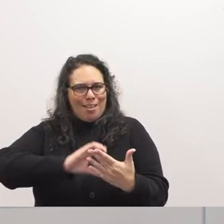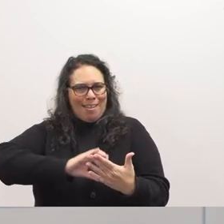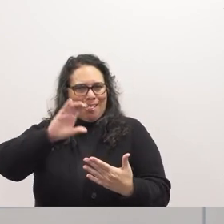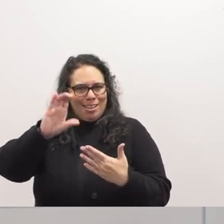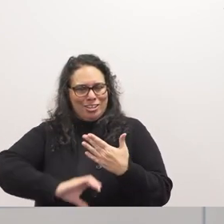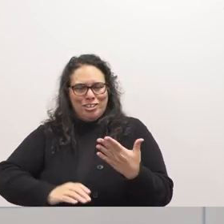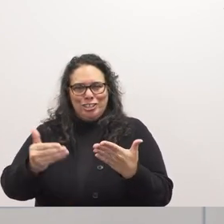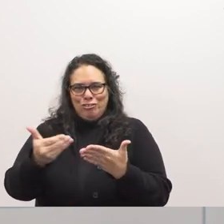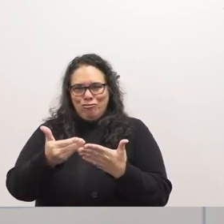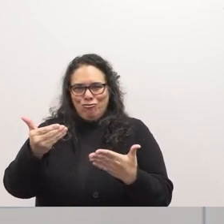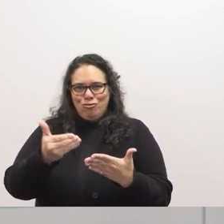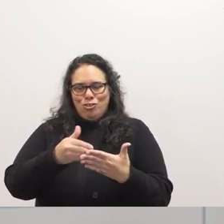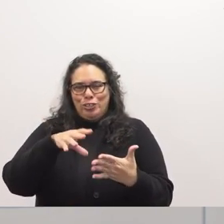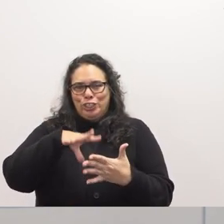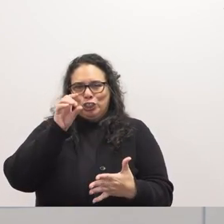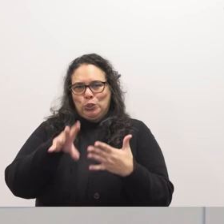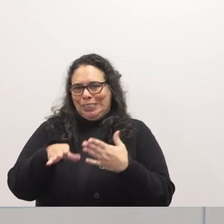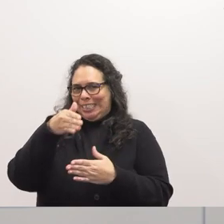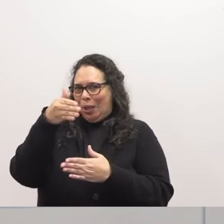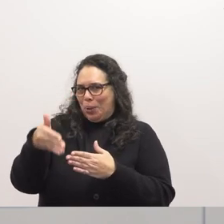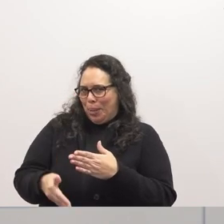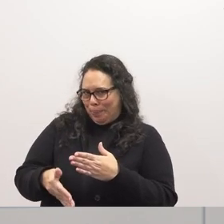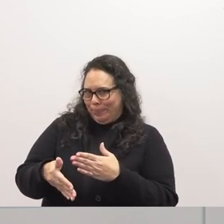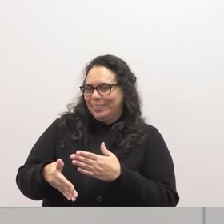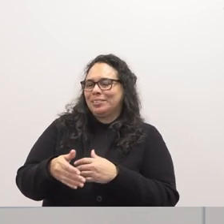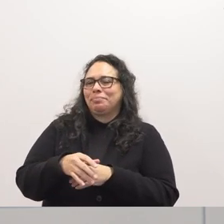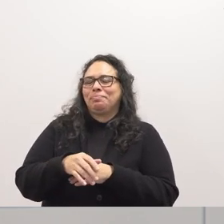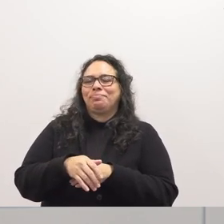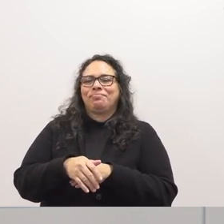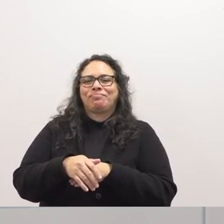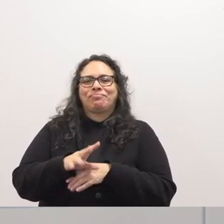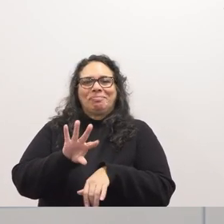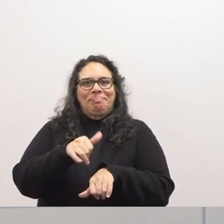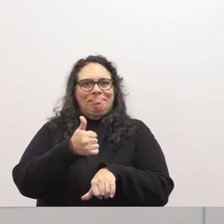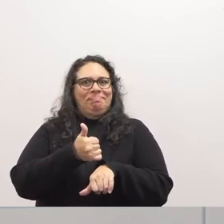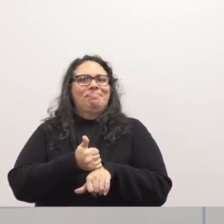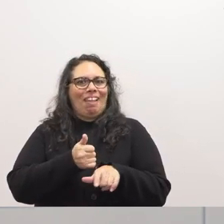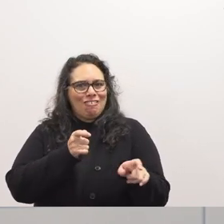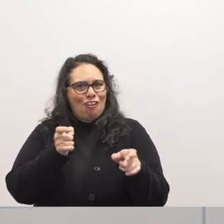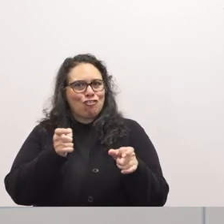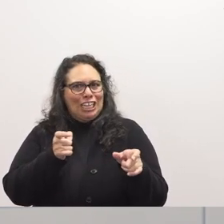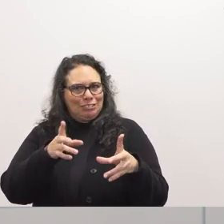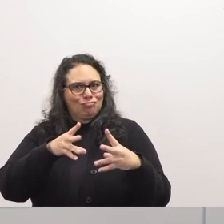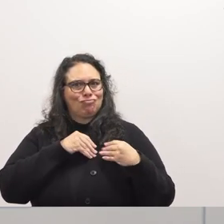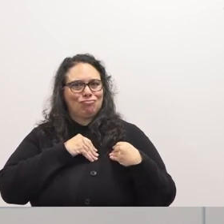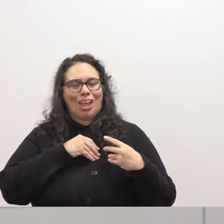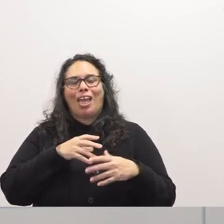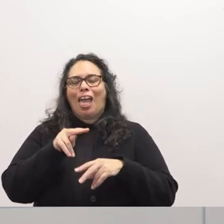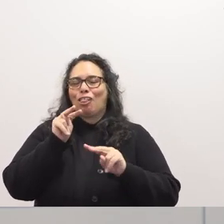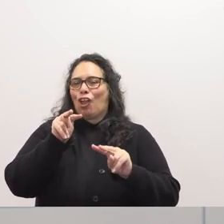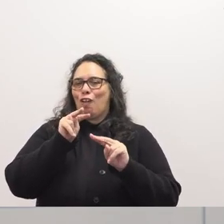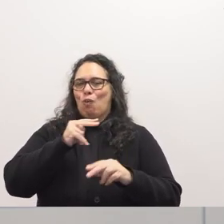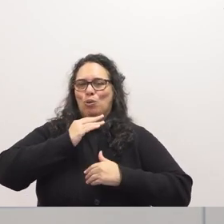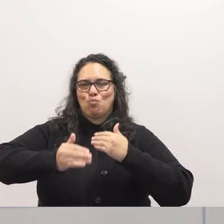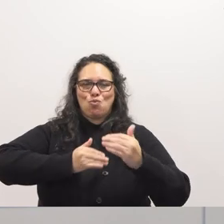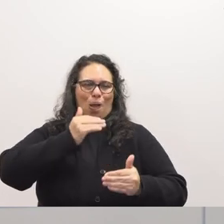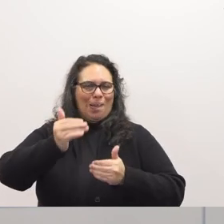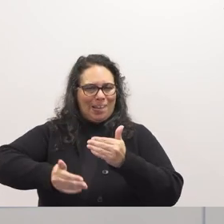new student outcomes form of governance that we've adopted. Looking forward to progress